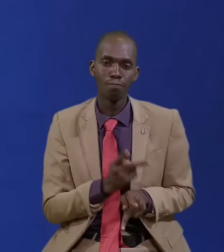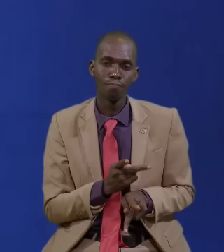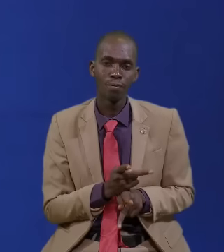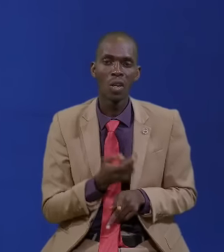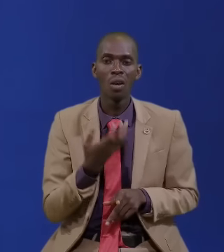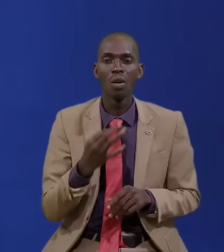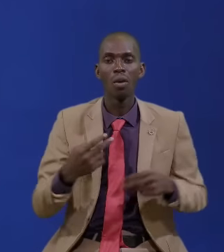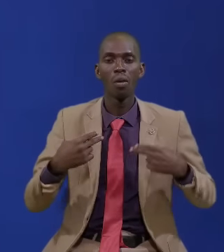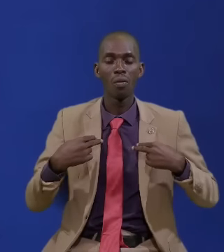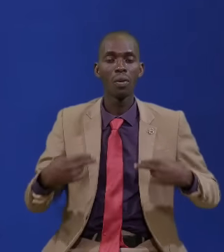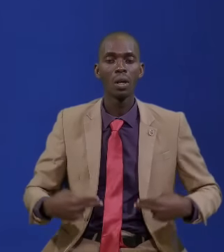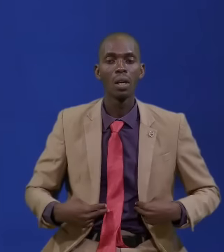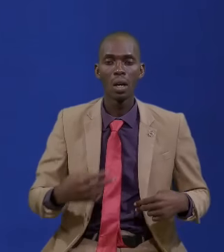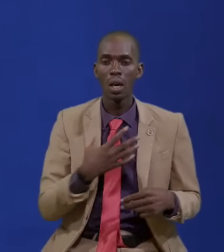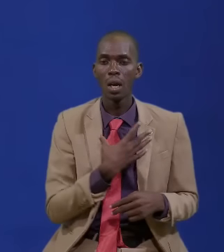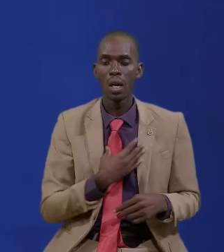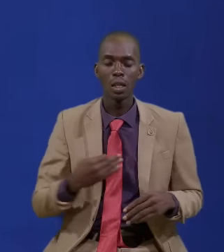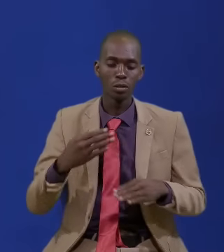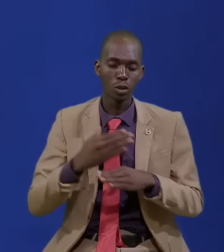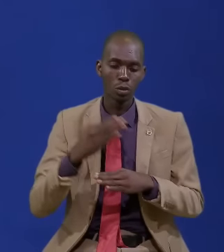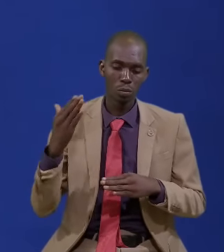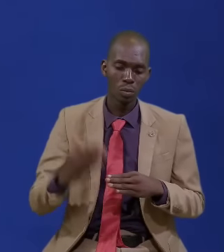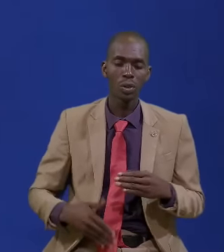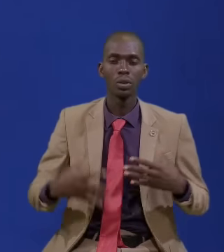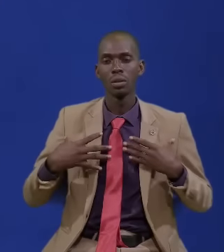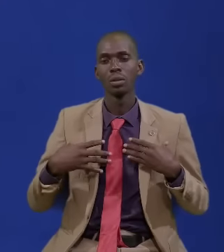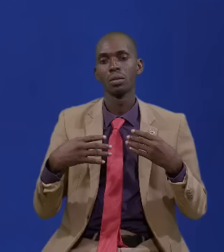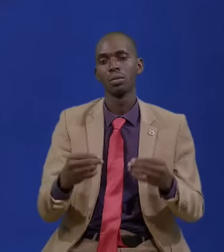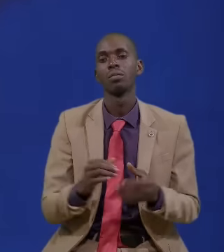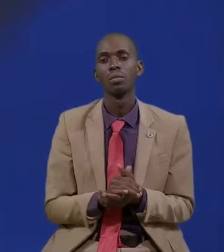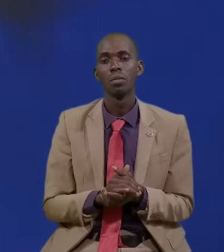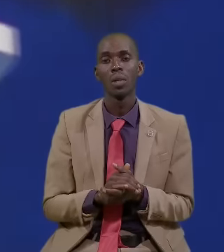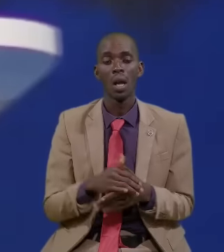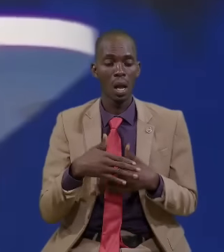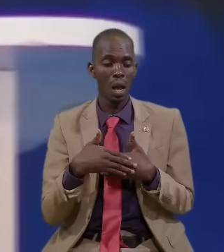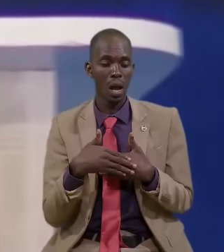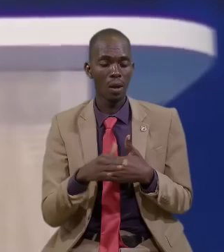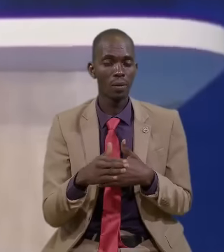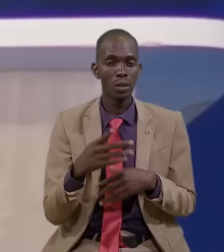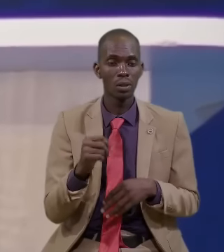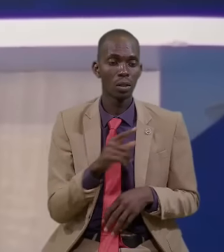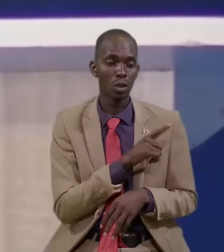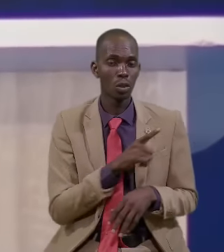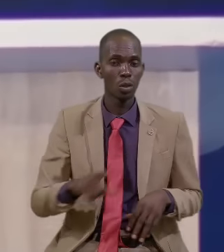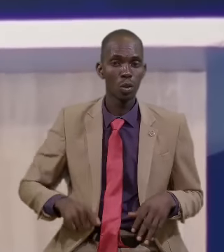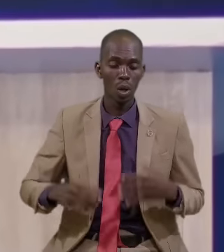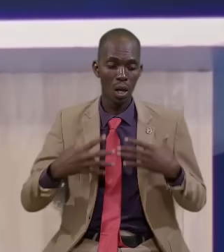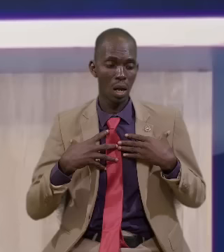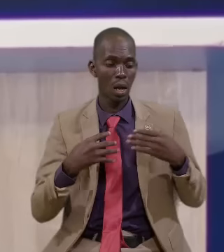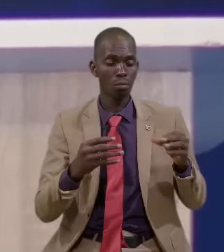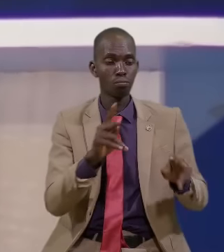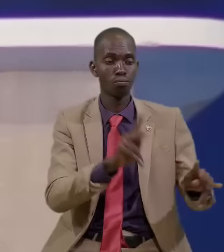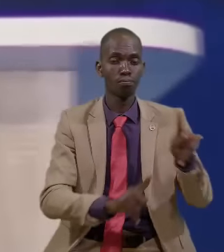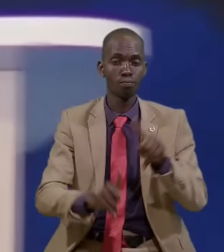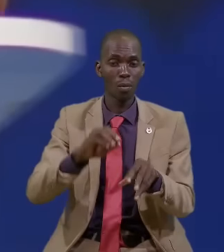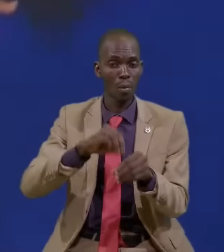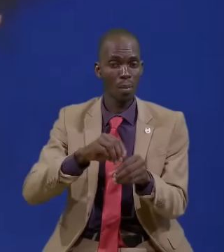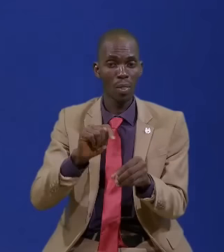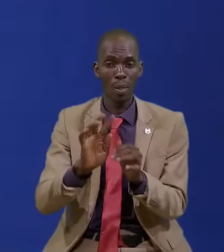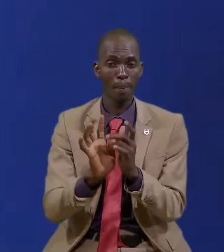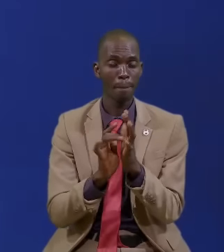health and complete cure. After the Lord healed the people, they were not